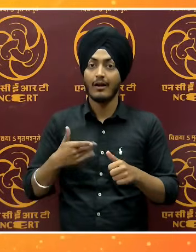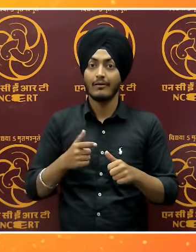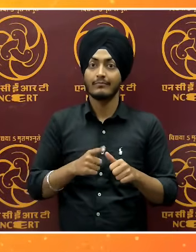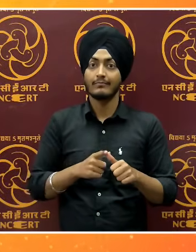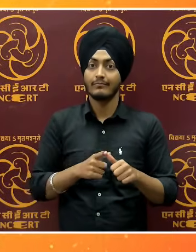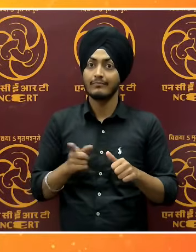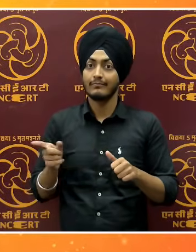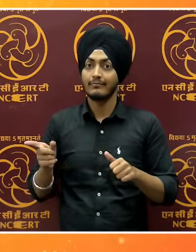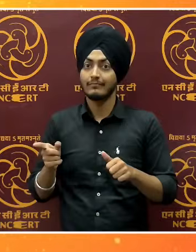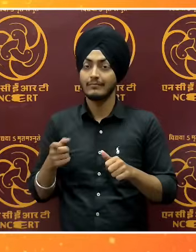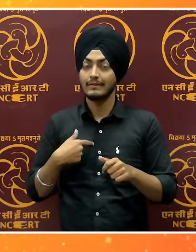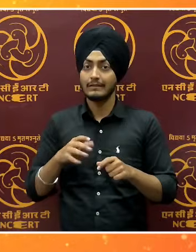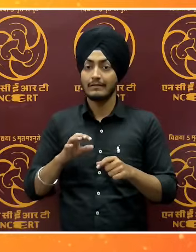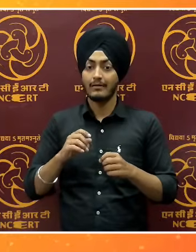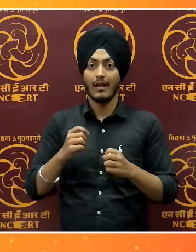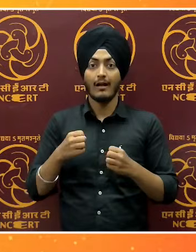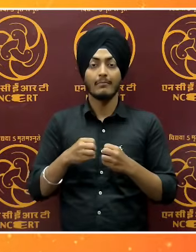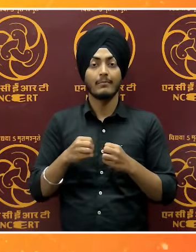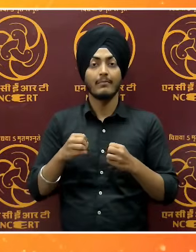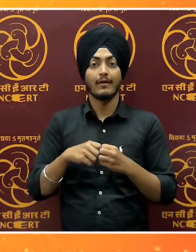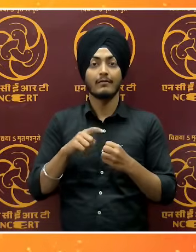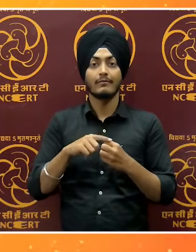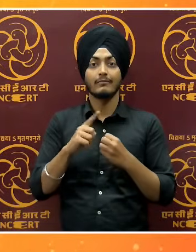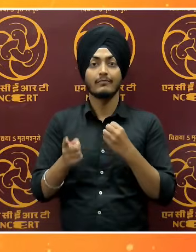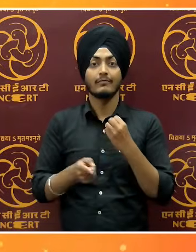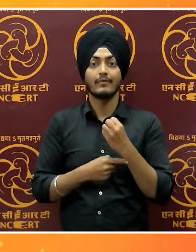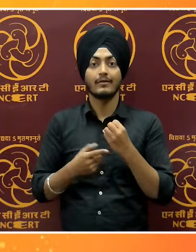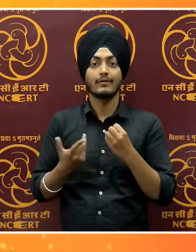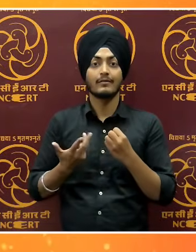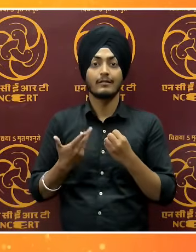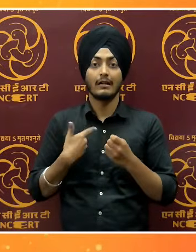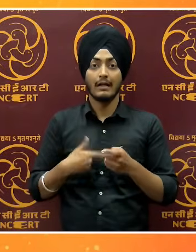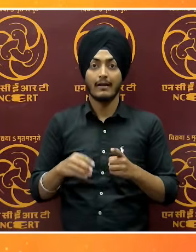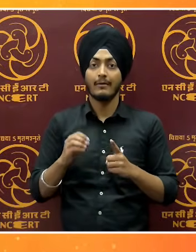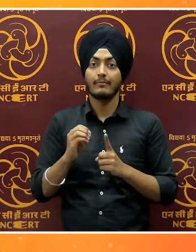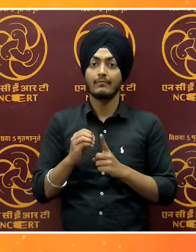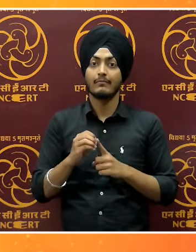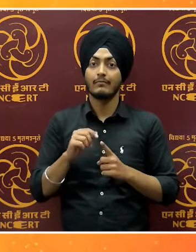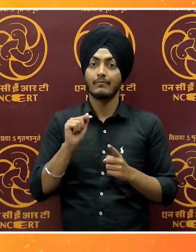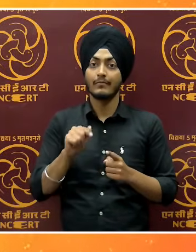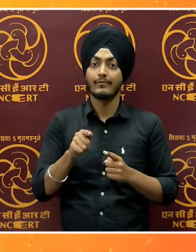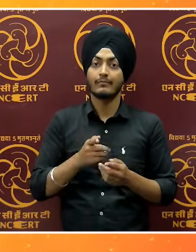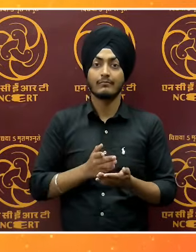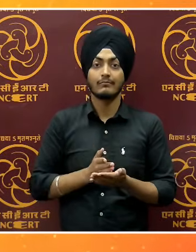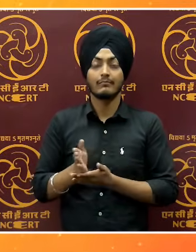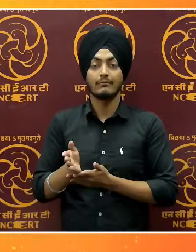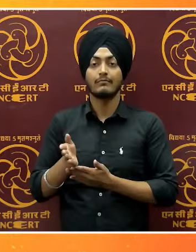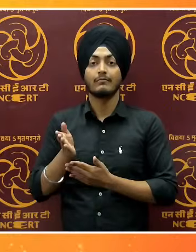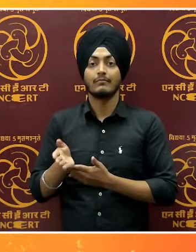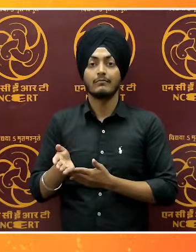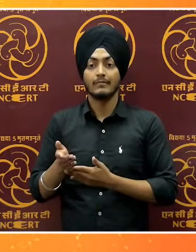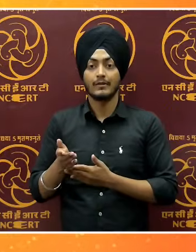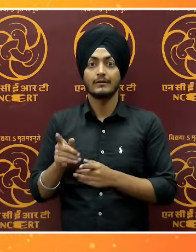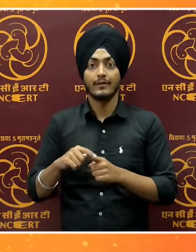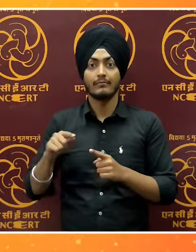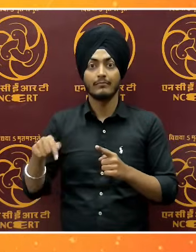the magnetic field at the point P. So at the point P, it is going inwards. Do you